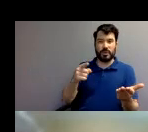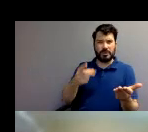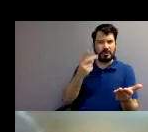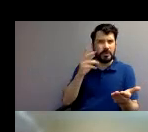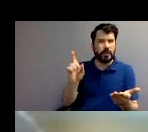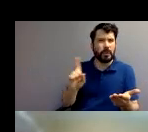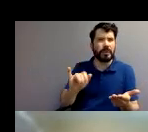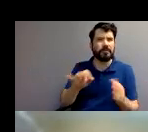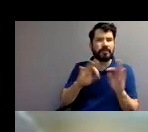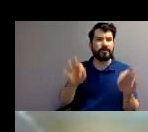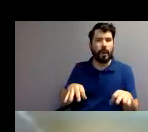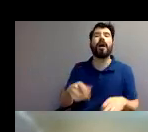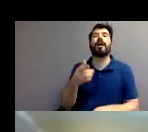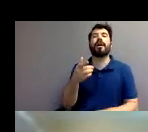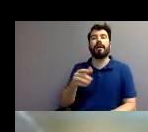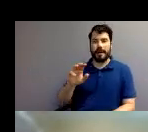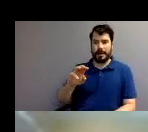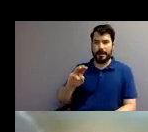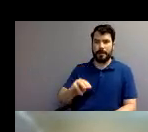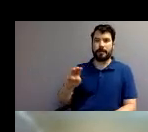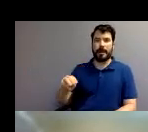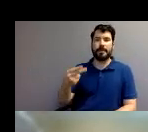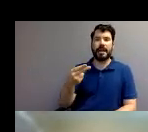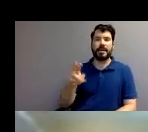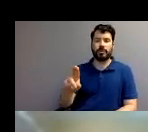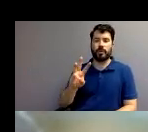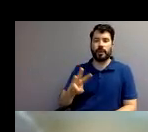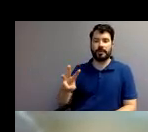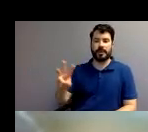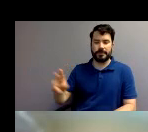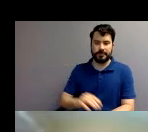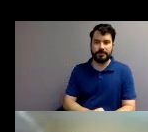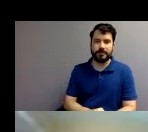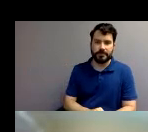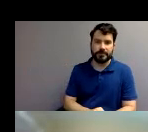the Michigan Medicine website, HR website.